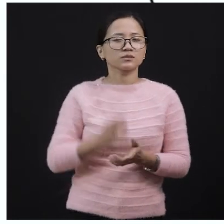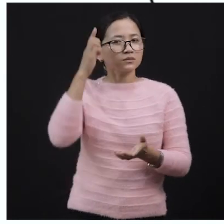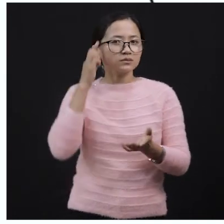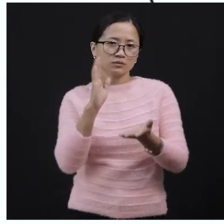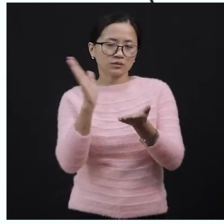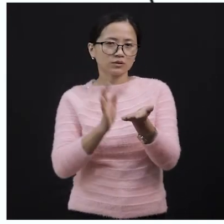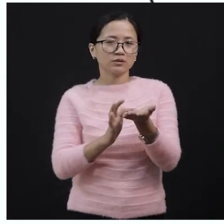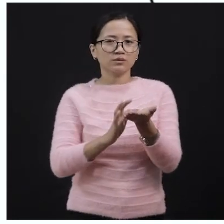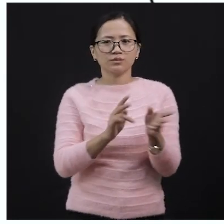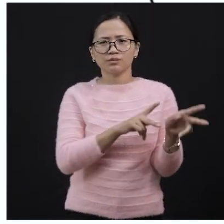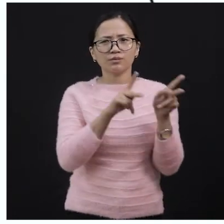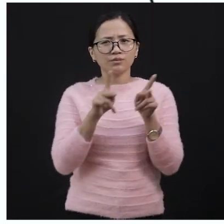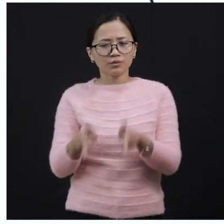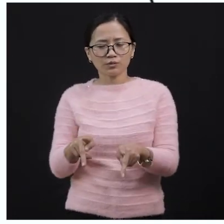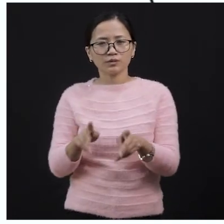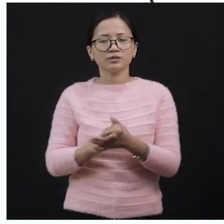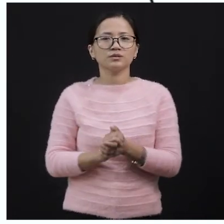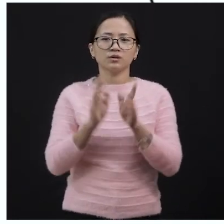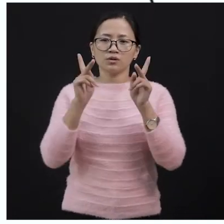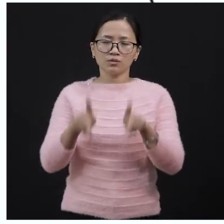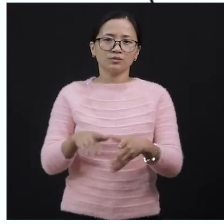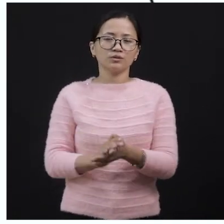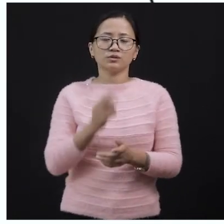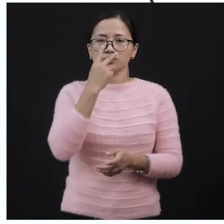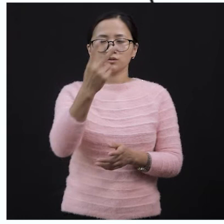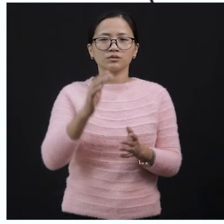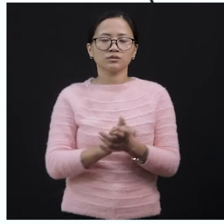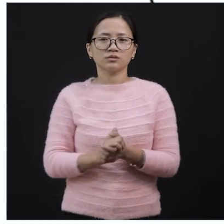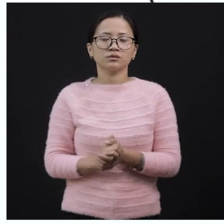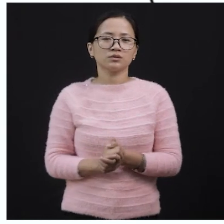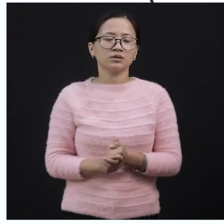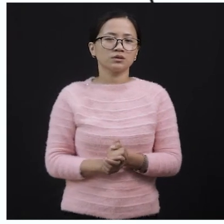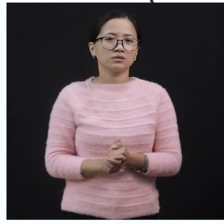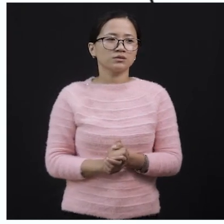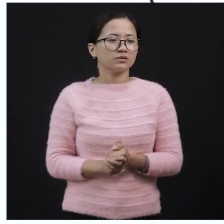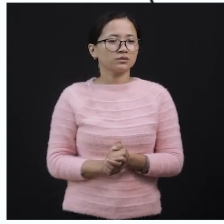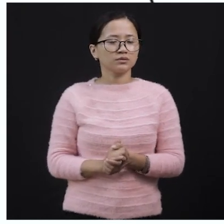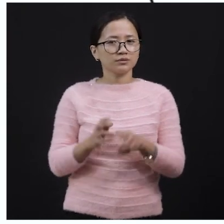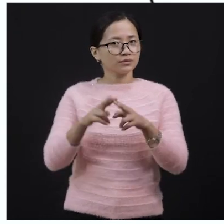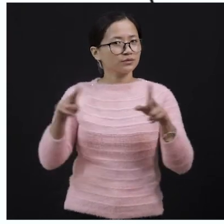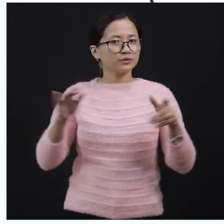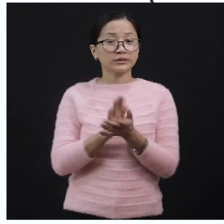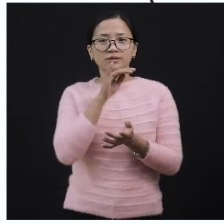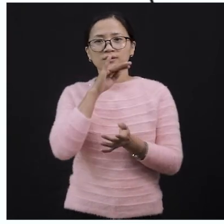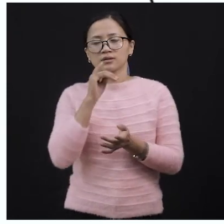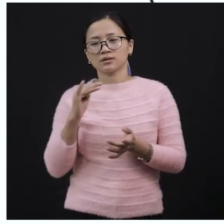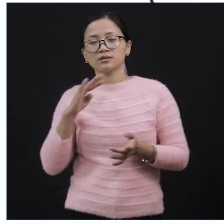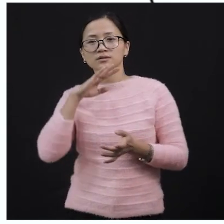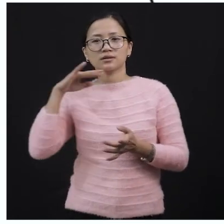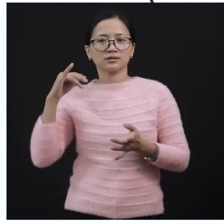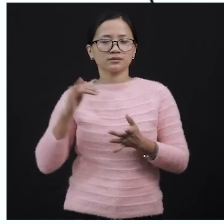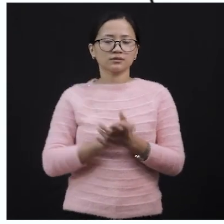shadow properly, closely, you would see the difference in their color. So